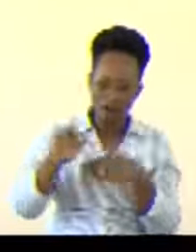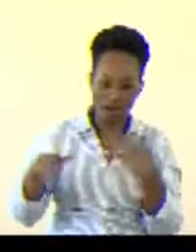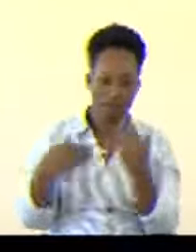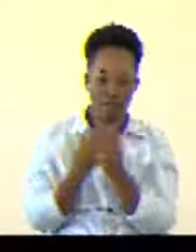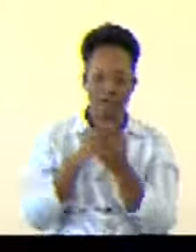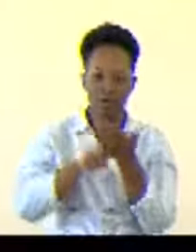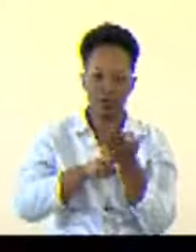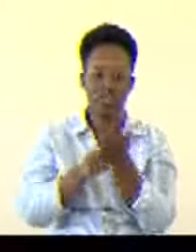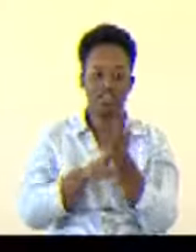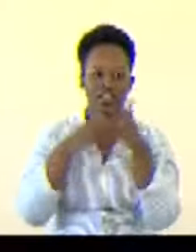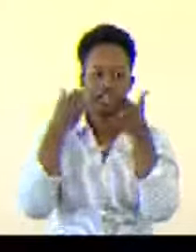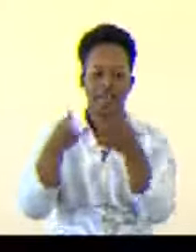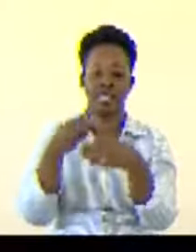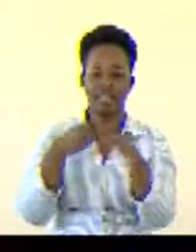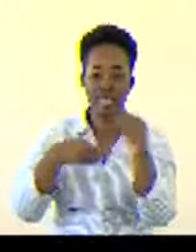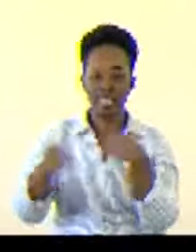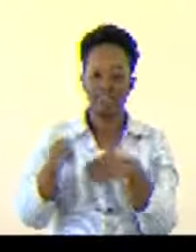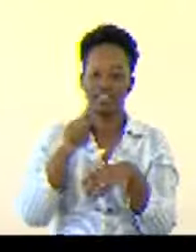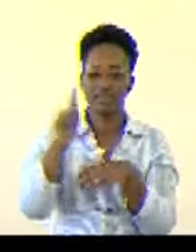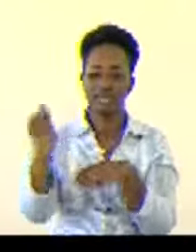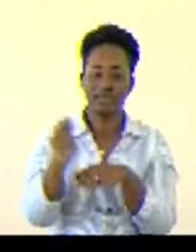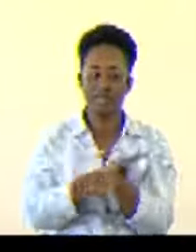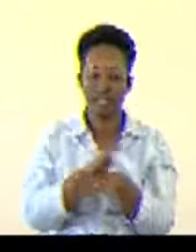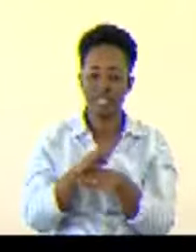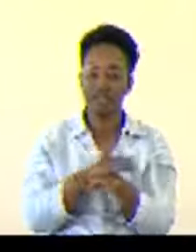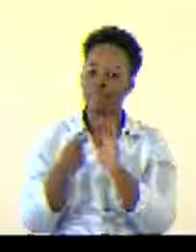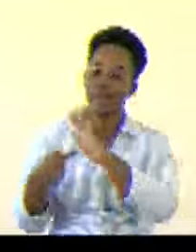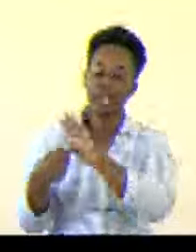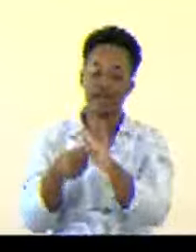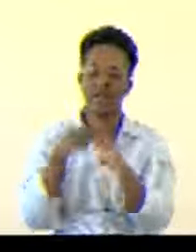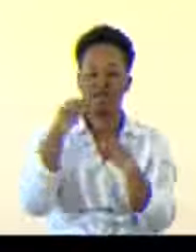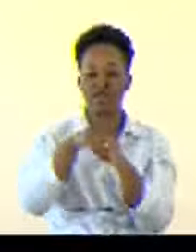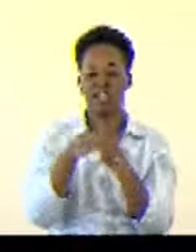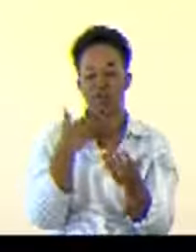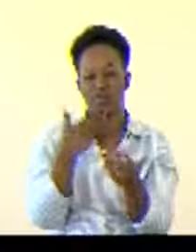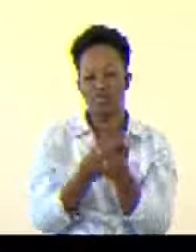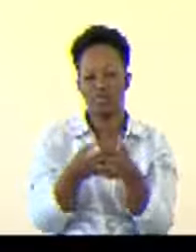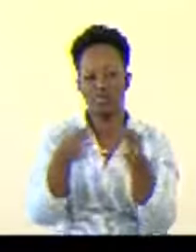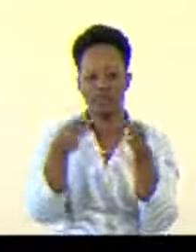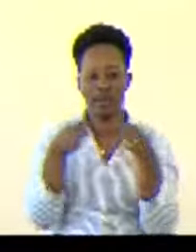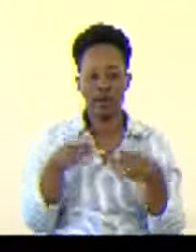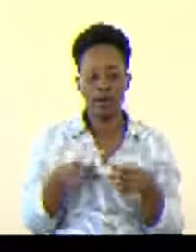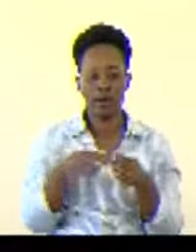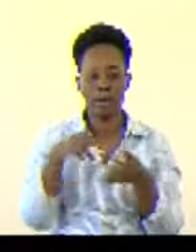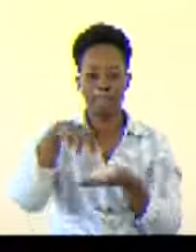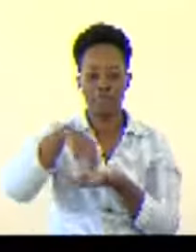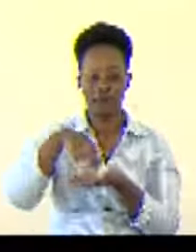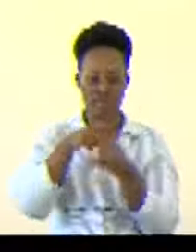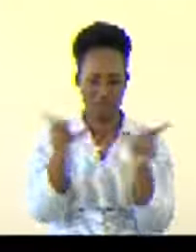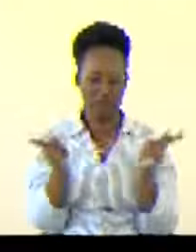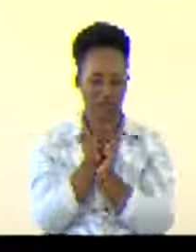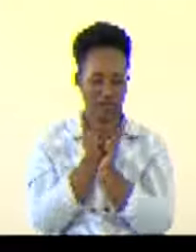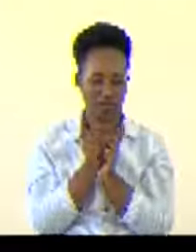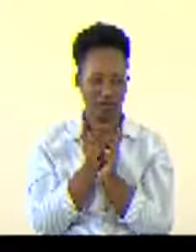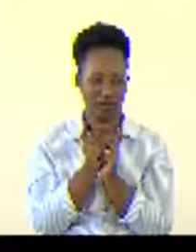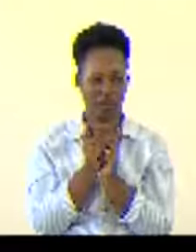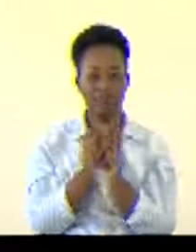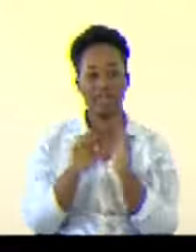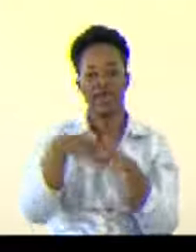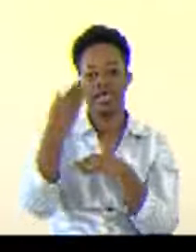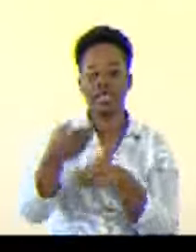assets, then the business is solvent. It is in a good financial position. That is current ratio. Then we